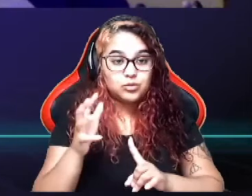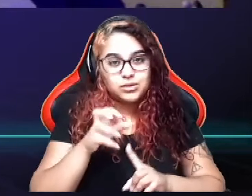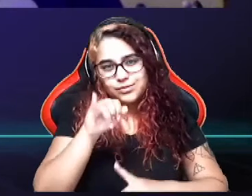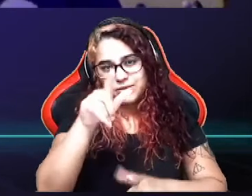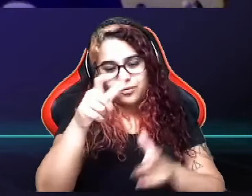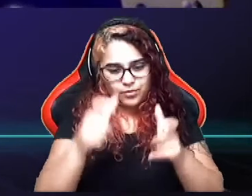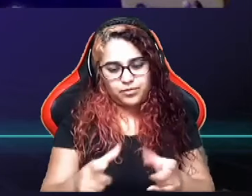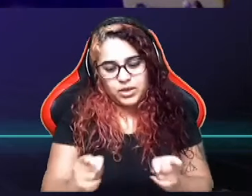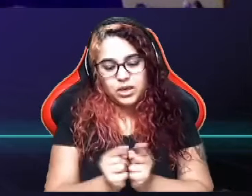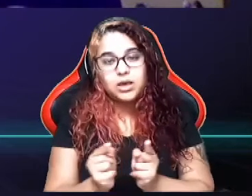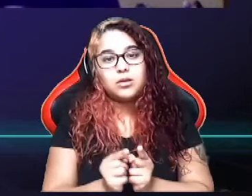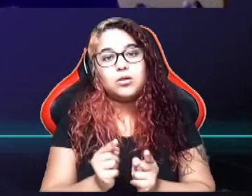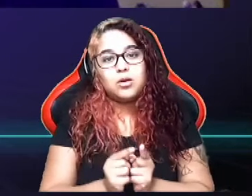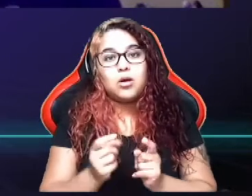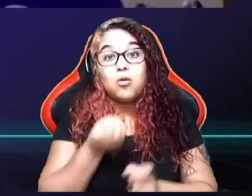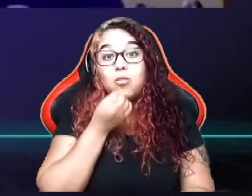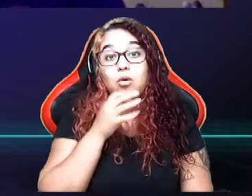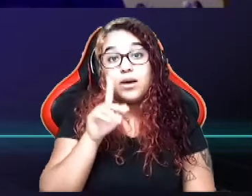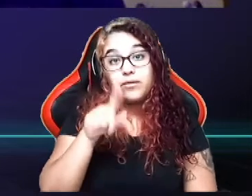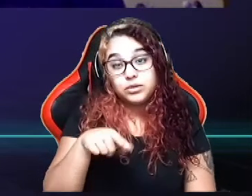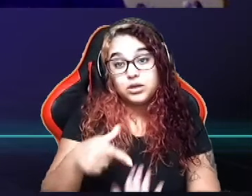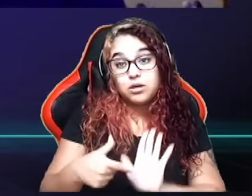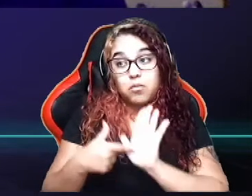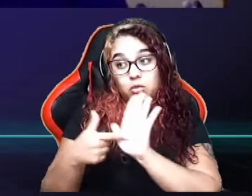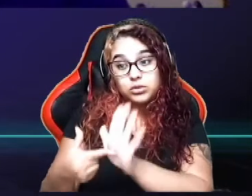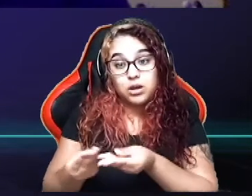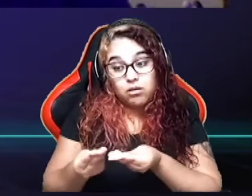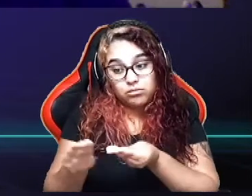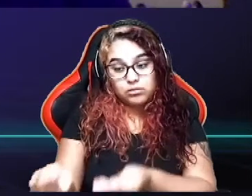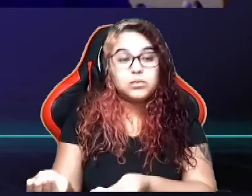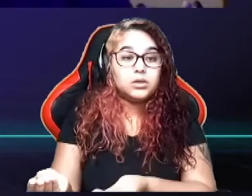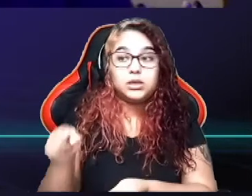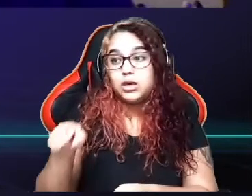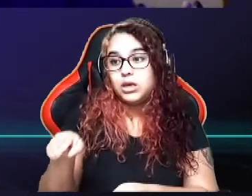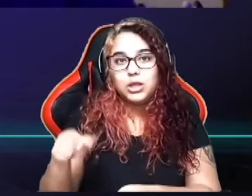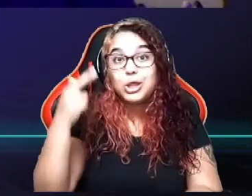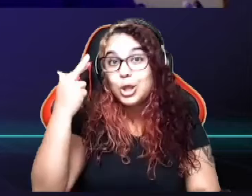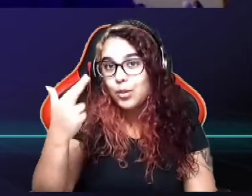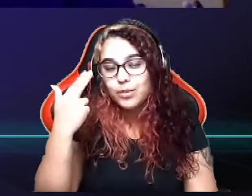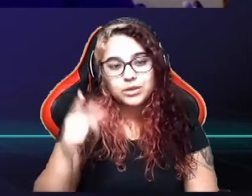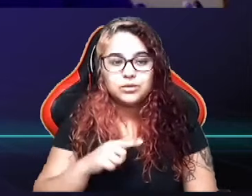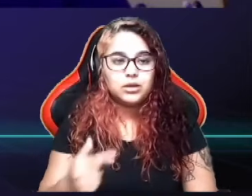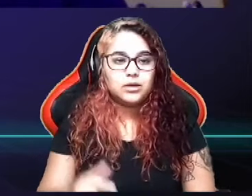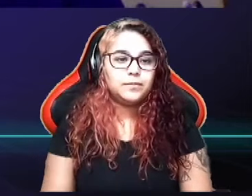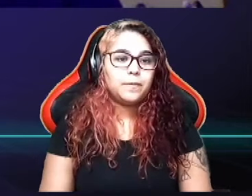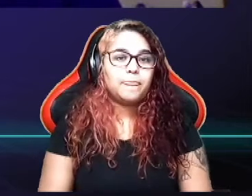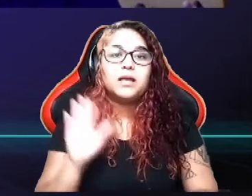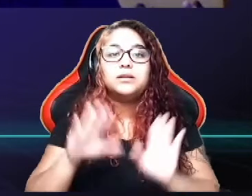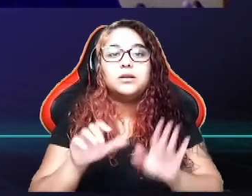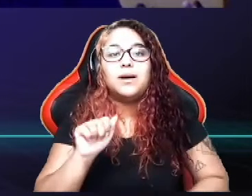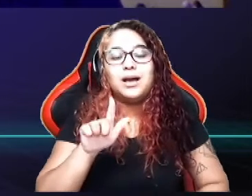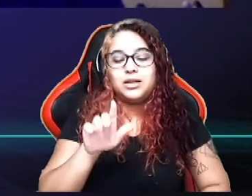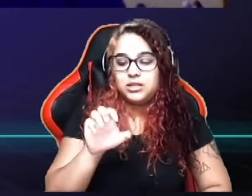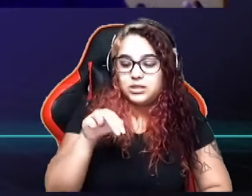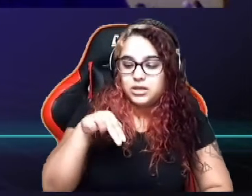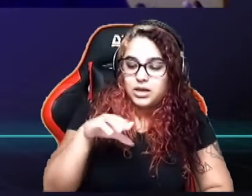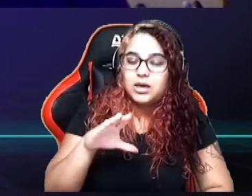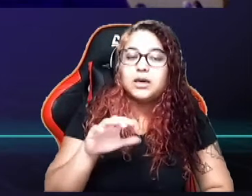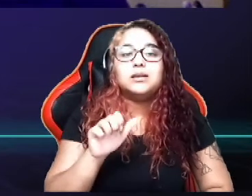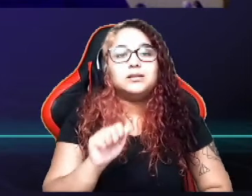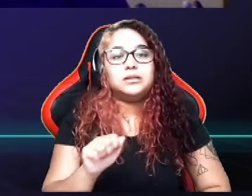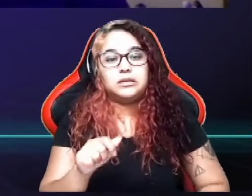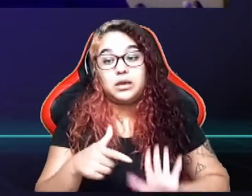influencer, if you have a small studio, you should probably give them something that they normally don't get. Usually they